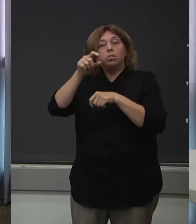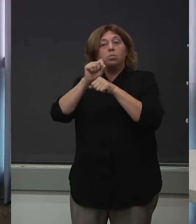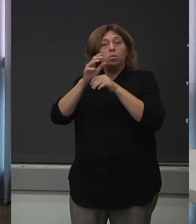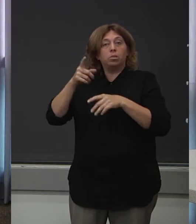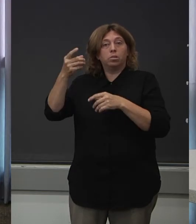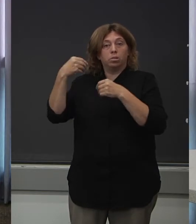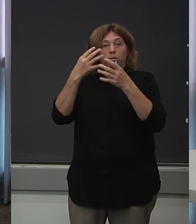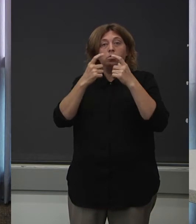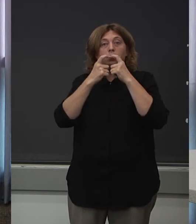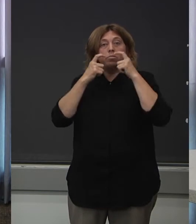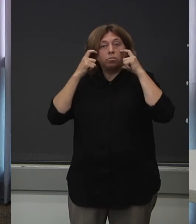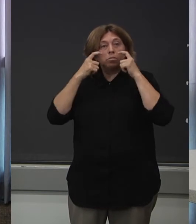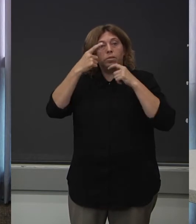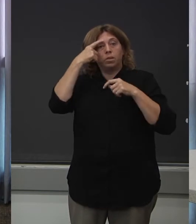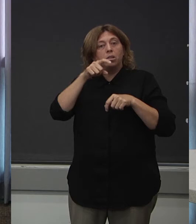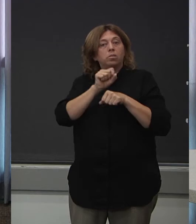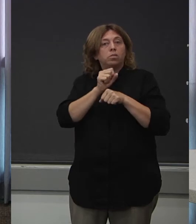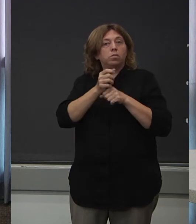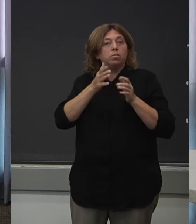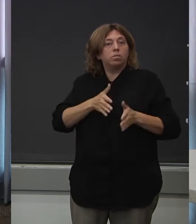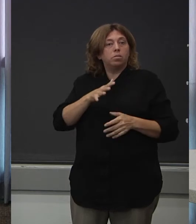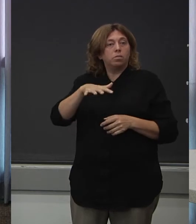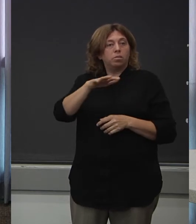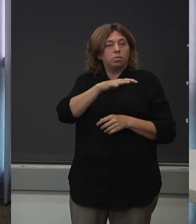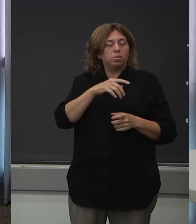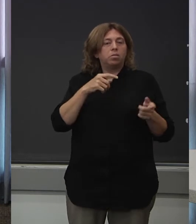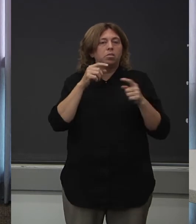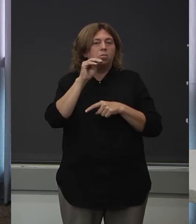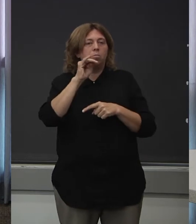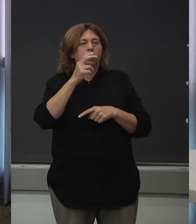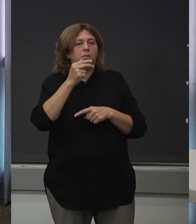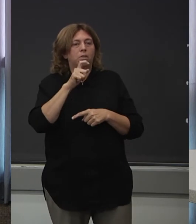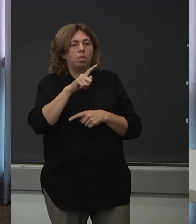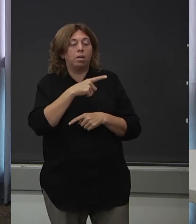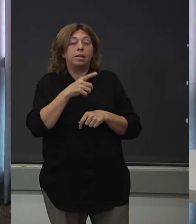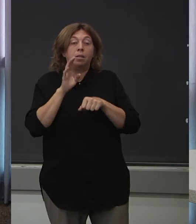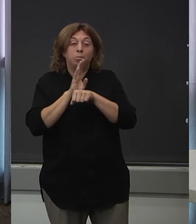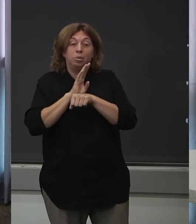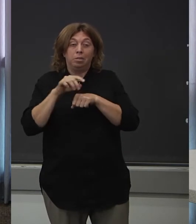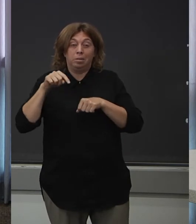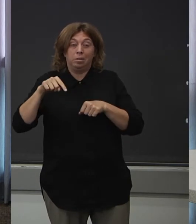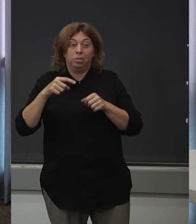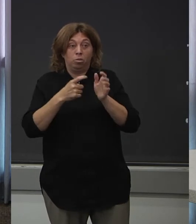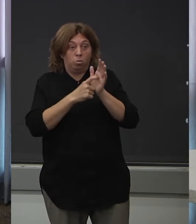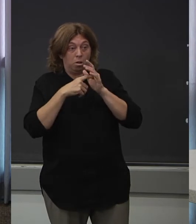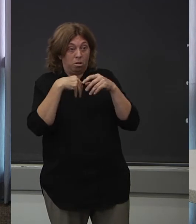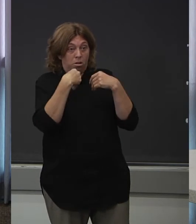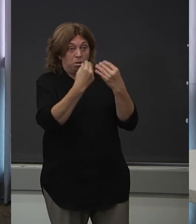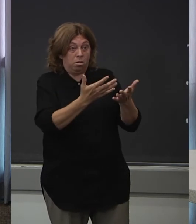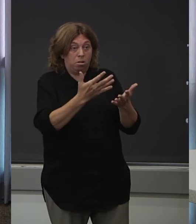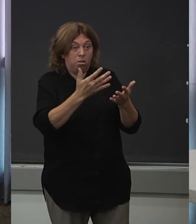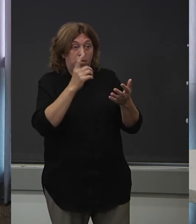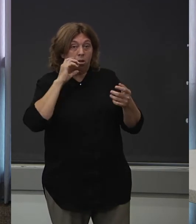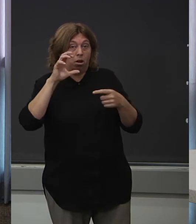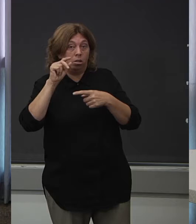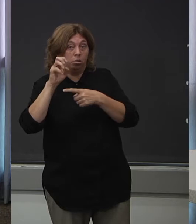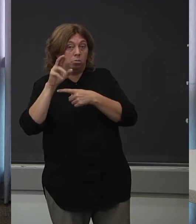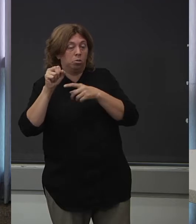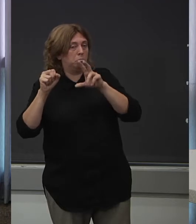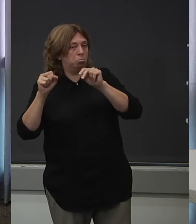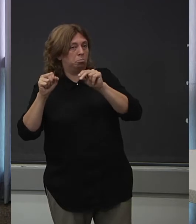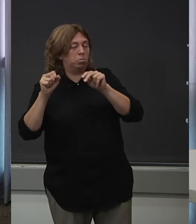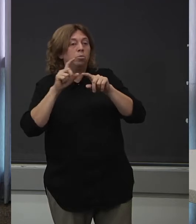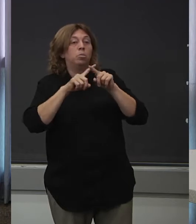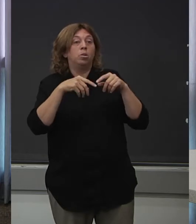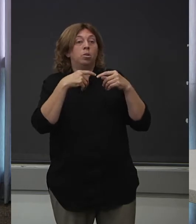So businesses are not required to provide them for customers. The question of whether they're required for employees is one that could